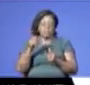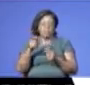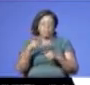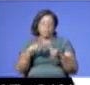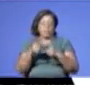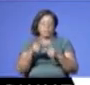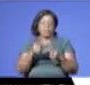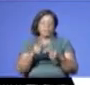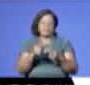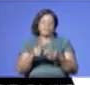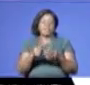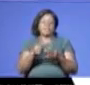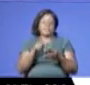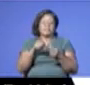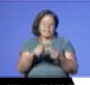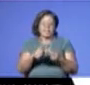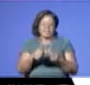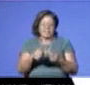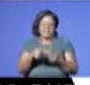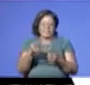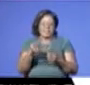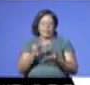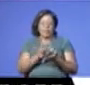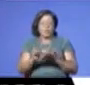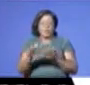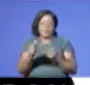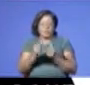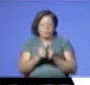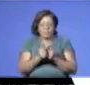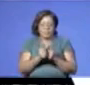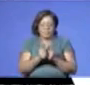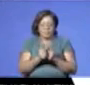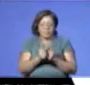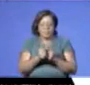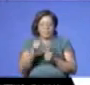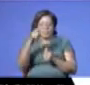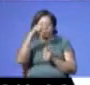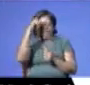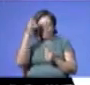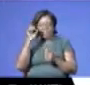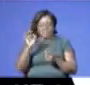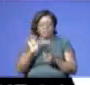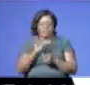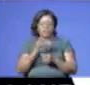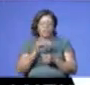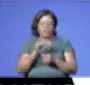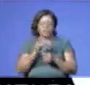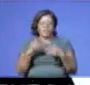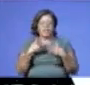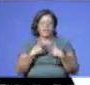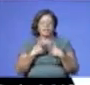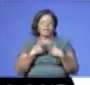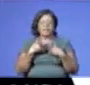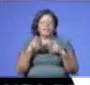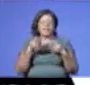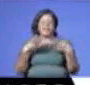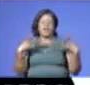spend 6 weeks with last summer. And now, because of COVID, they ended up having a